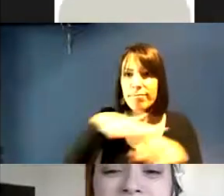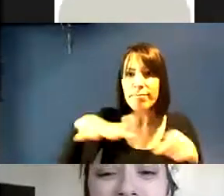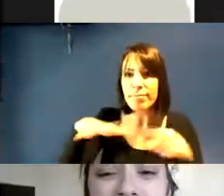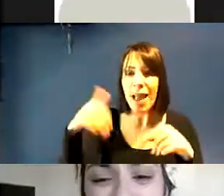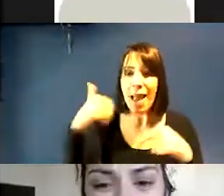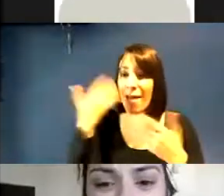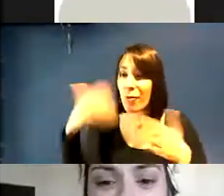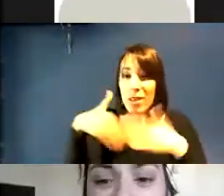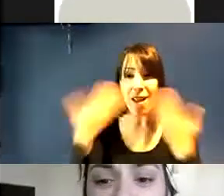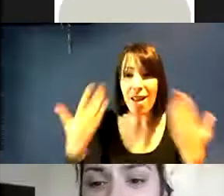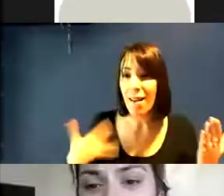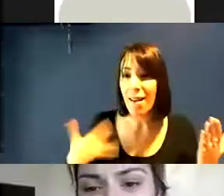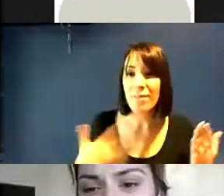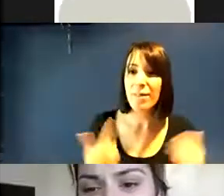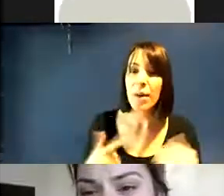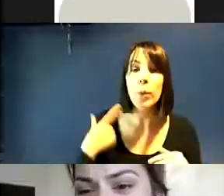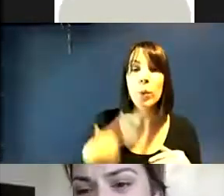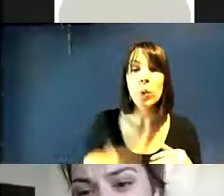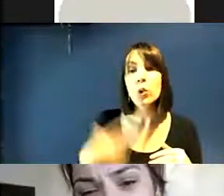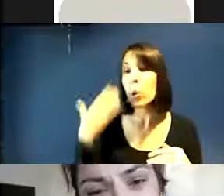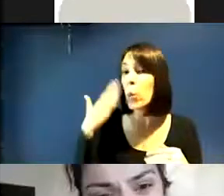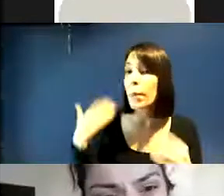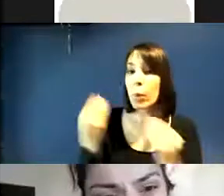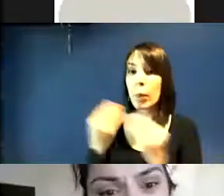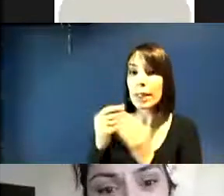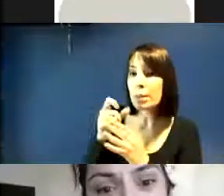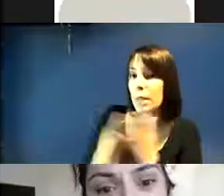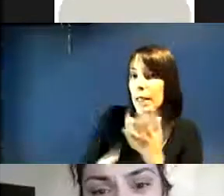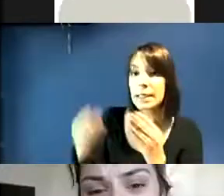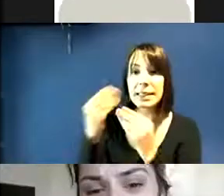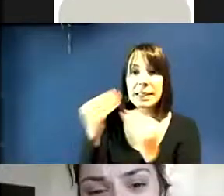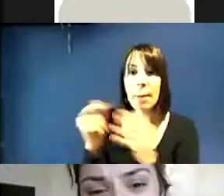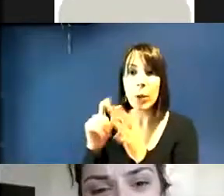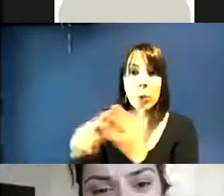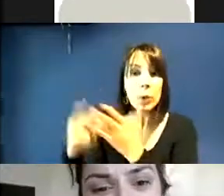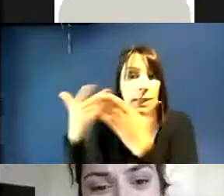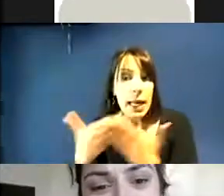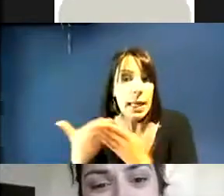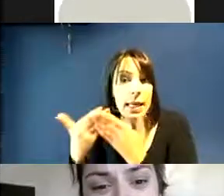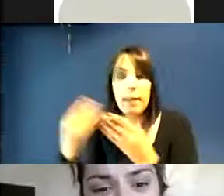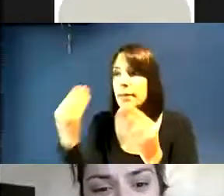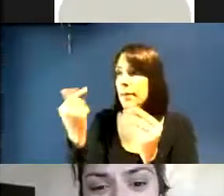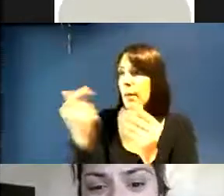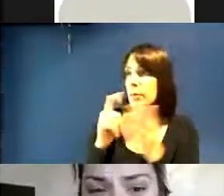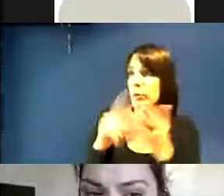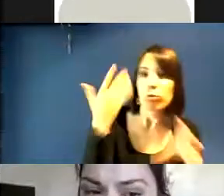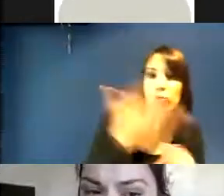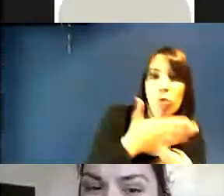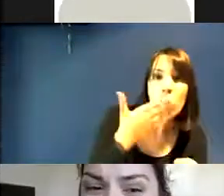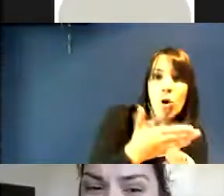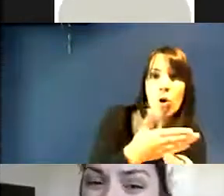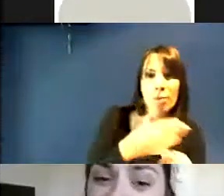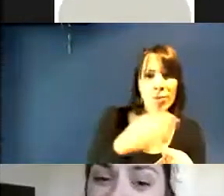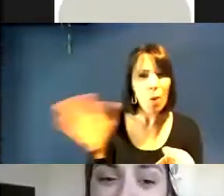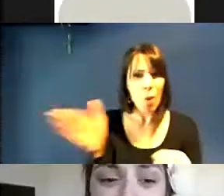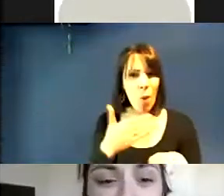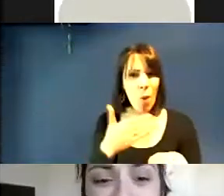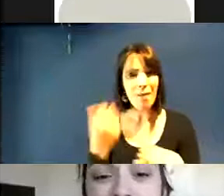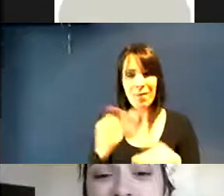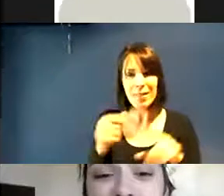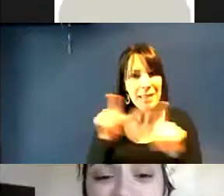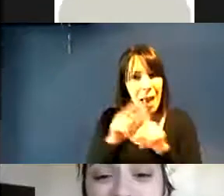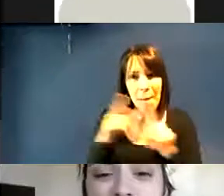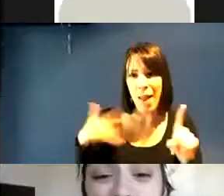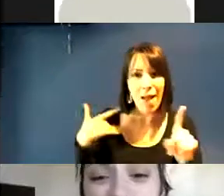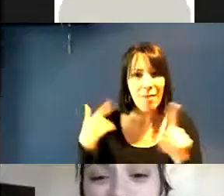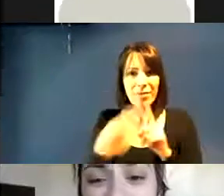disabilities are studying, working, and living the same lives as everyone else. And did you know that